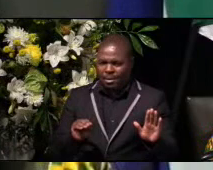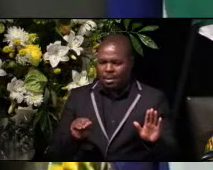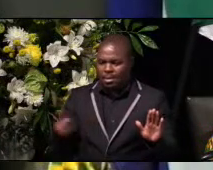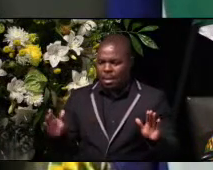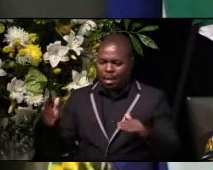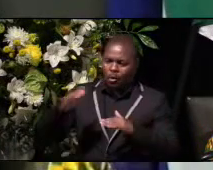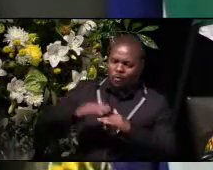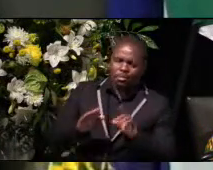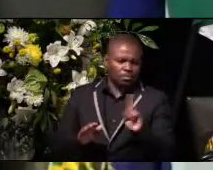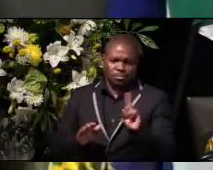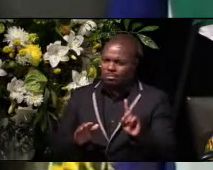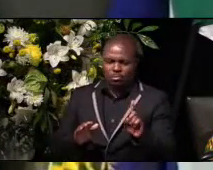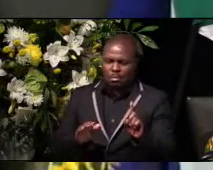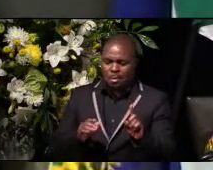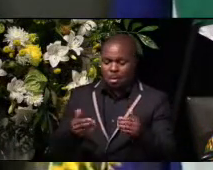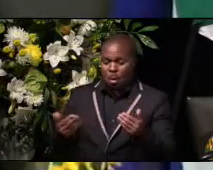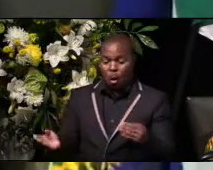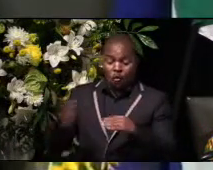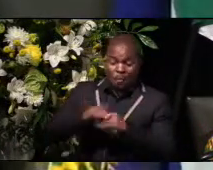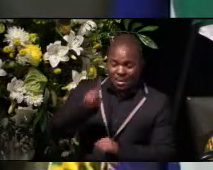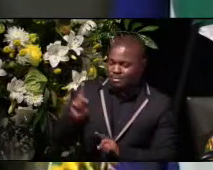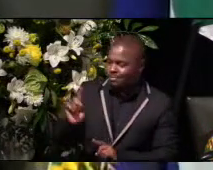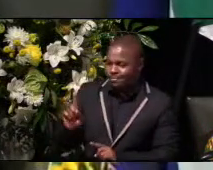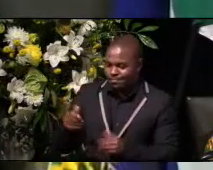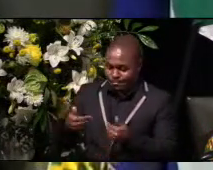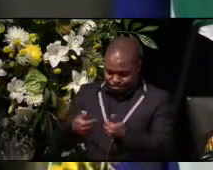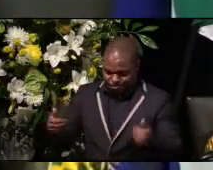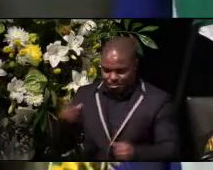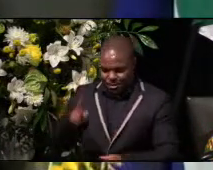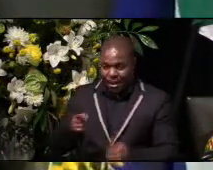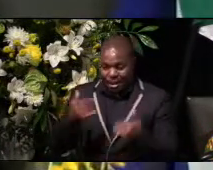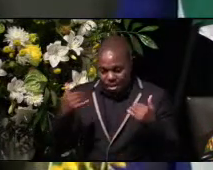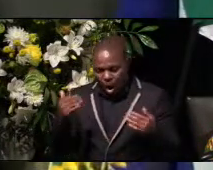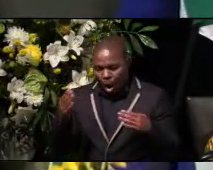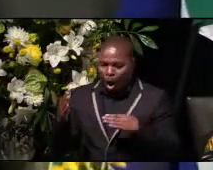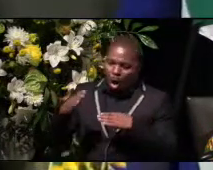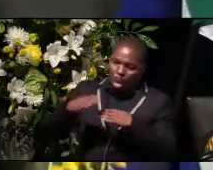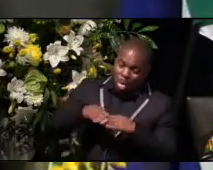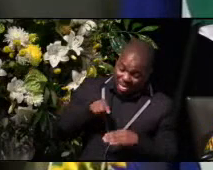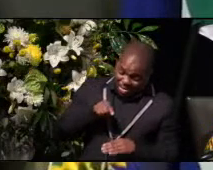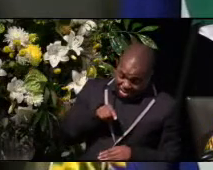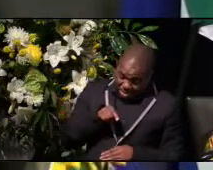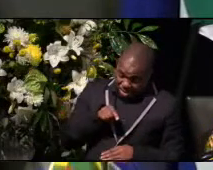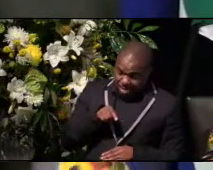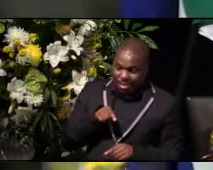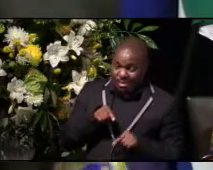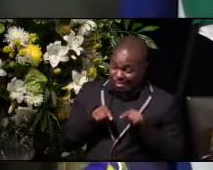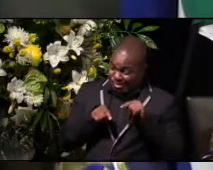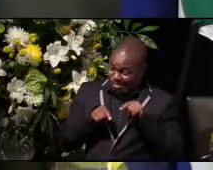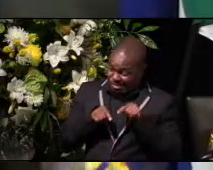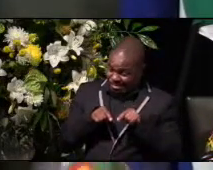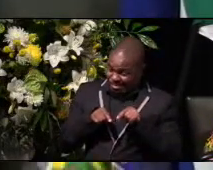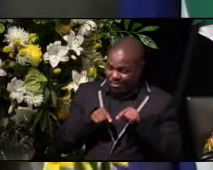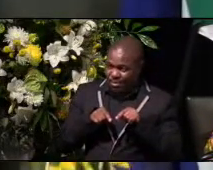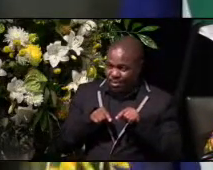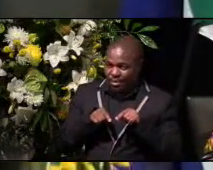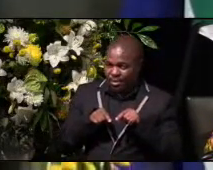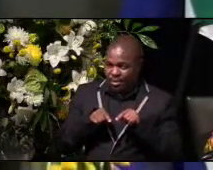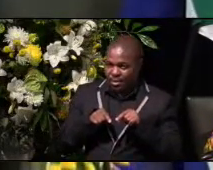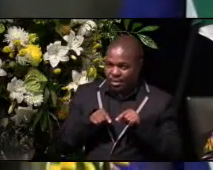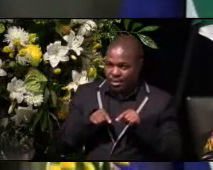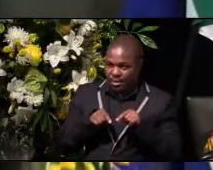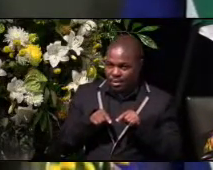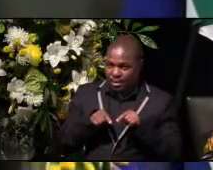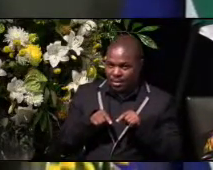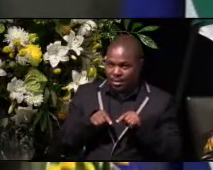overlap or they should not overlap the fact that they have become overlapped and that that overlappers or that separate